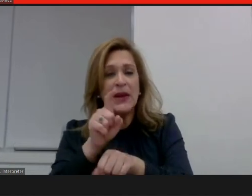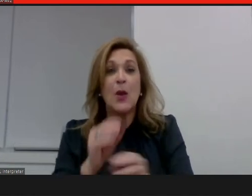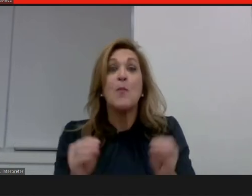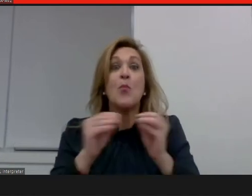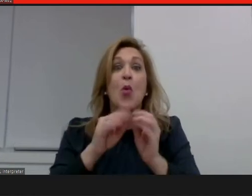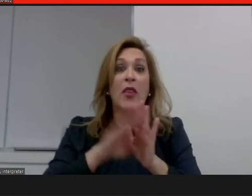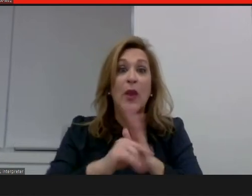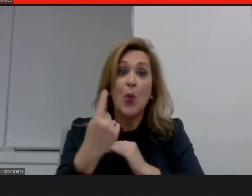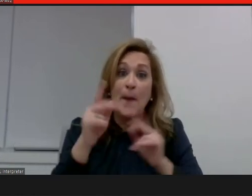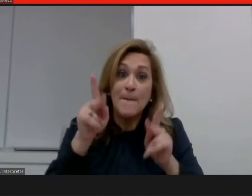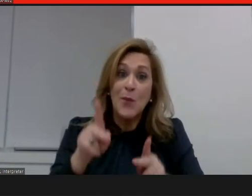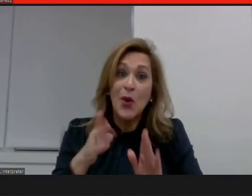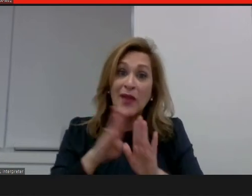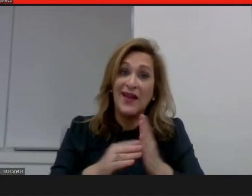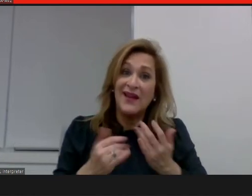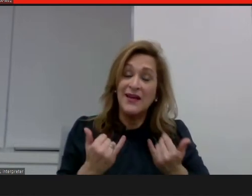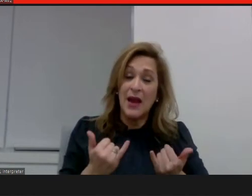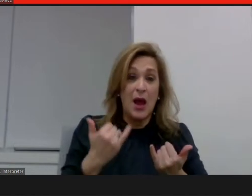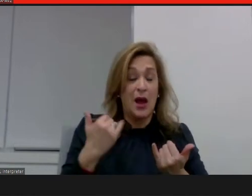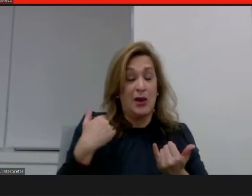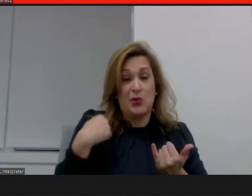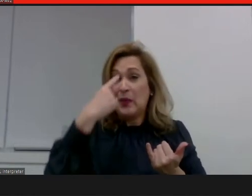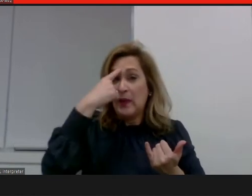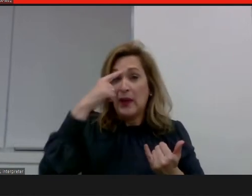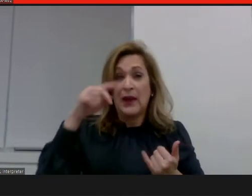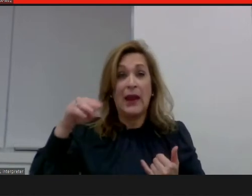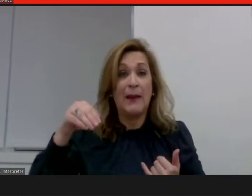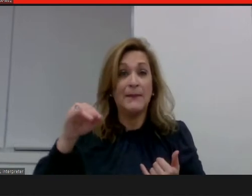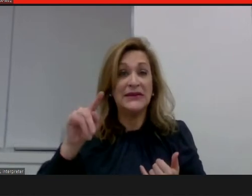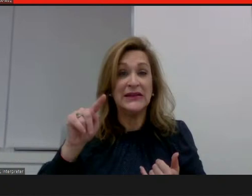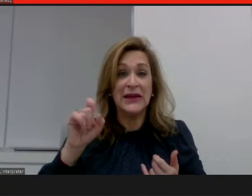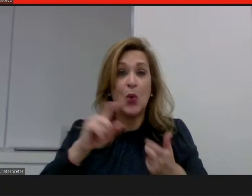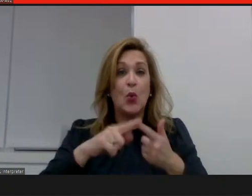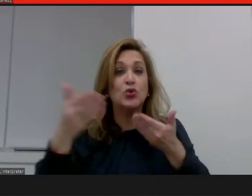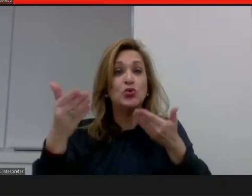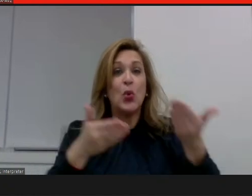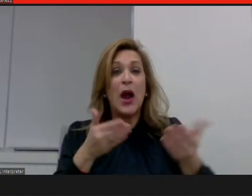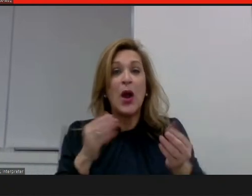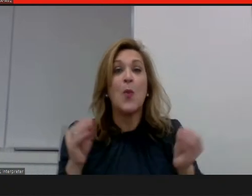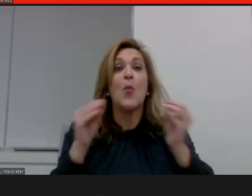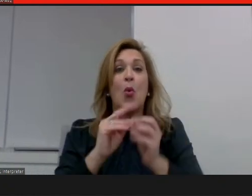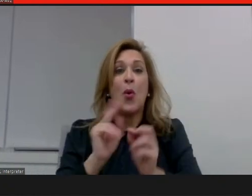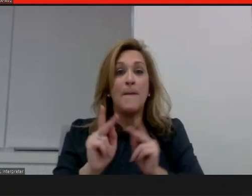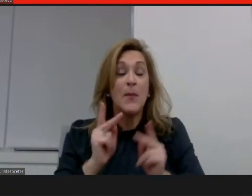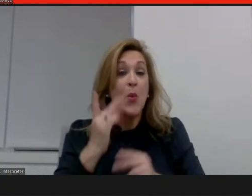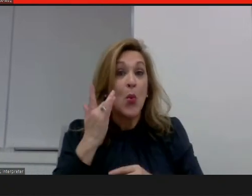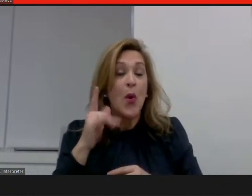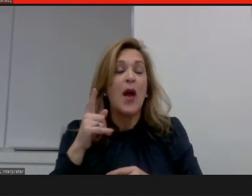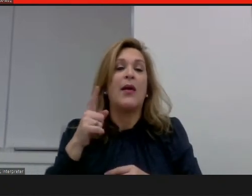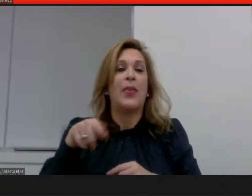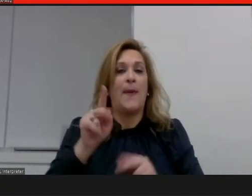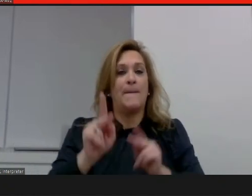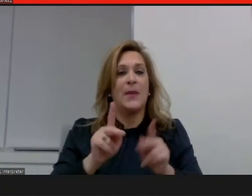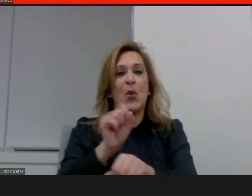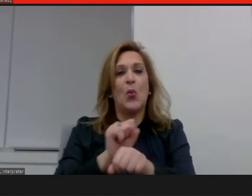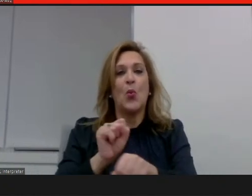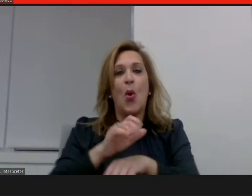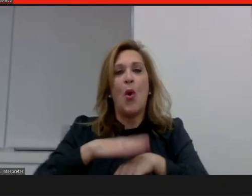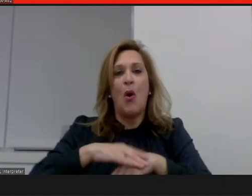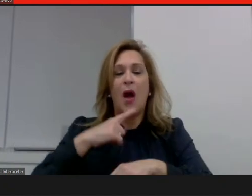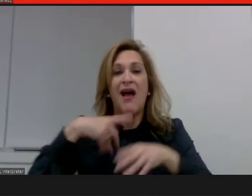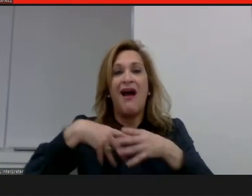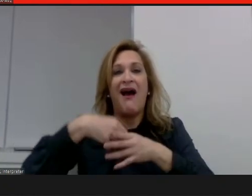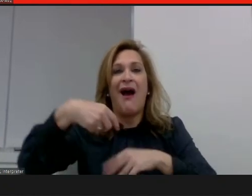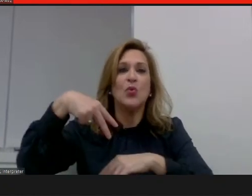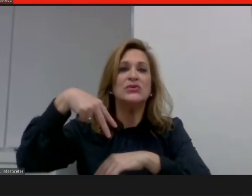don't think the MTA wants to hire additional people because they're being told to work on the platform. So, and